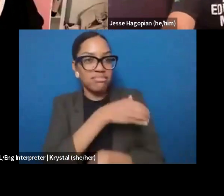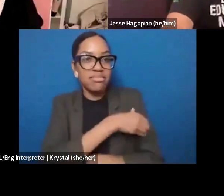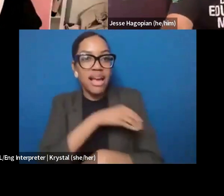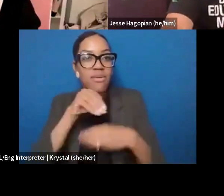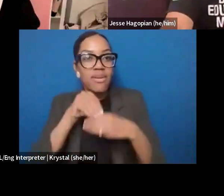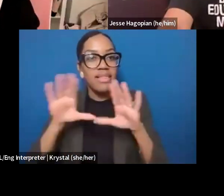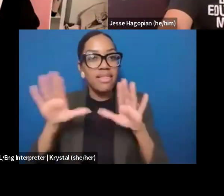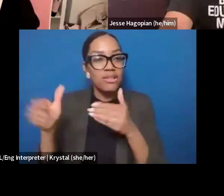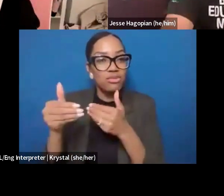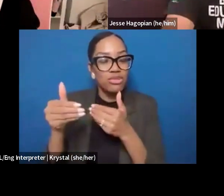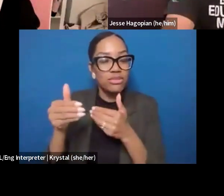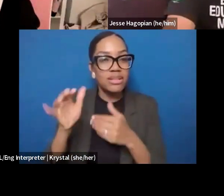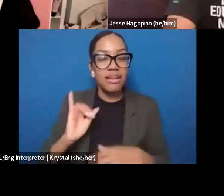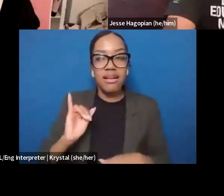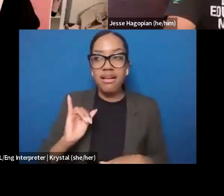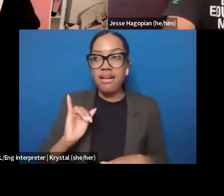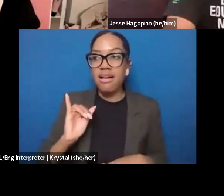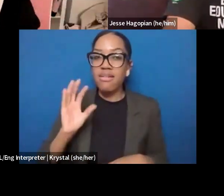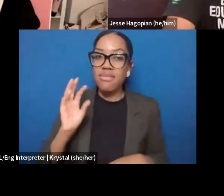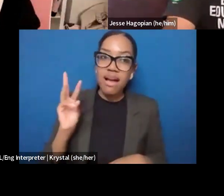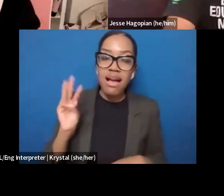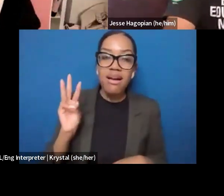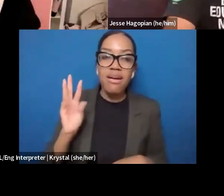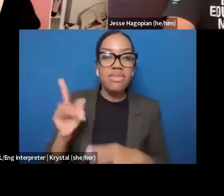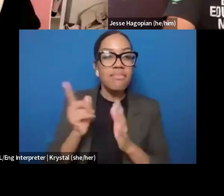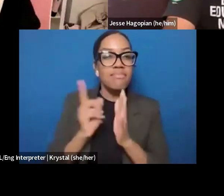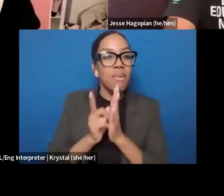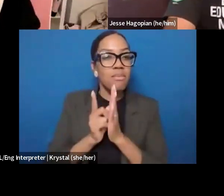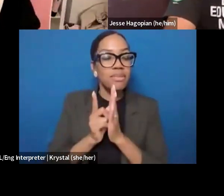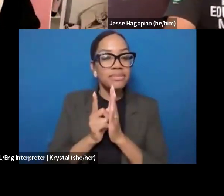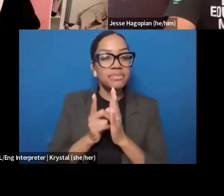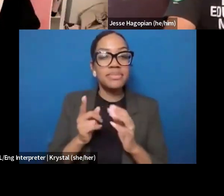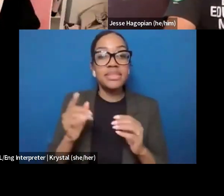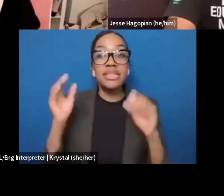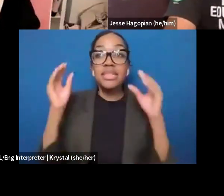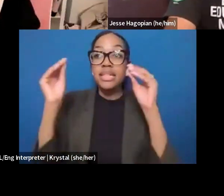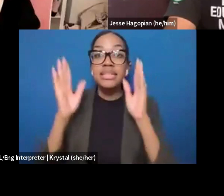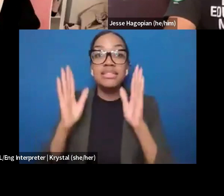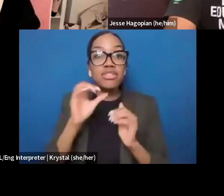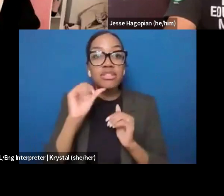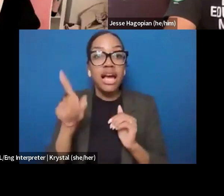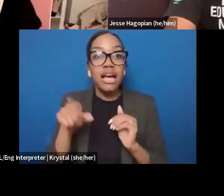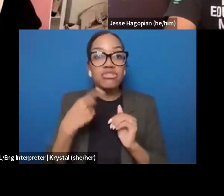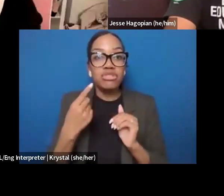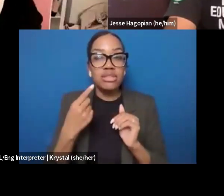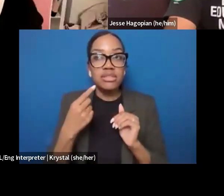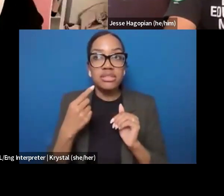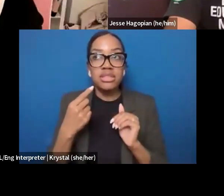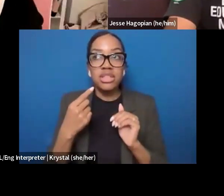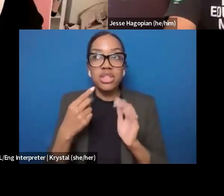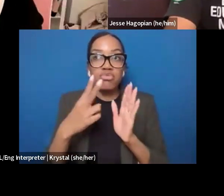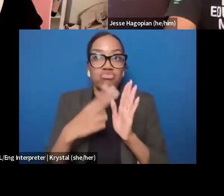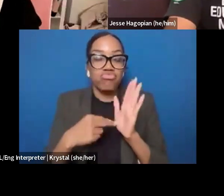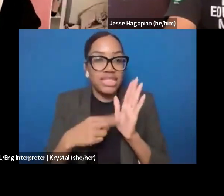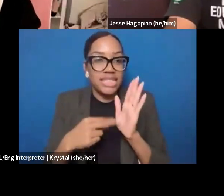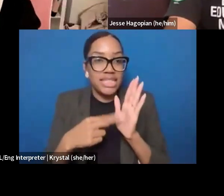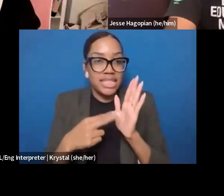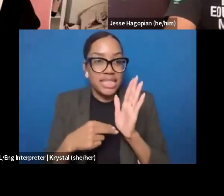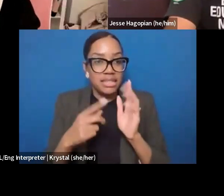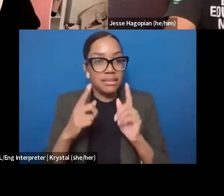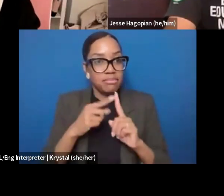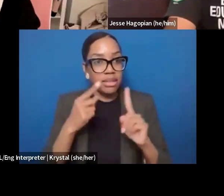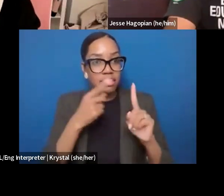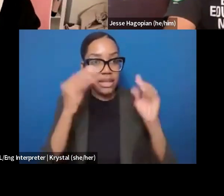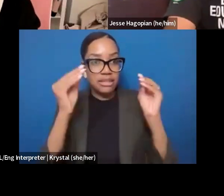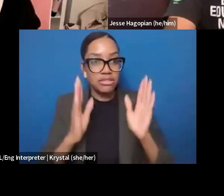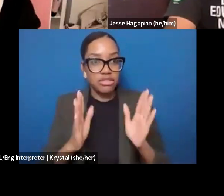embodied moment where this teacher is, not just reading to them from a text, but she herself is also becoming a text in an